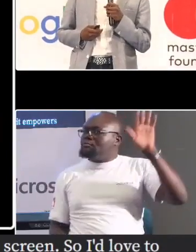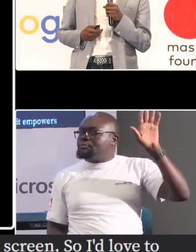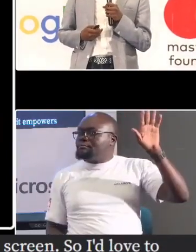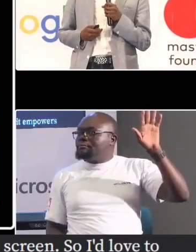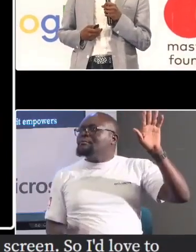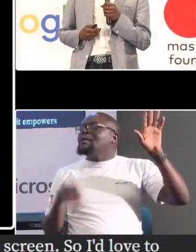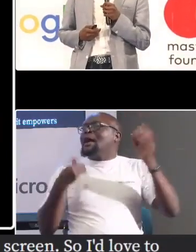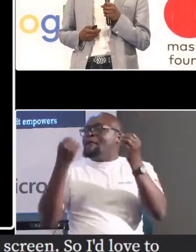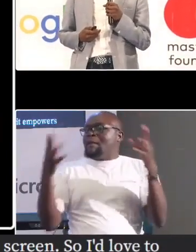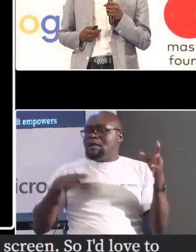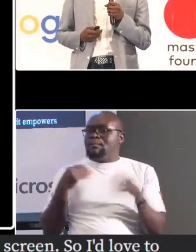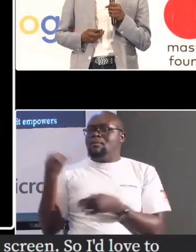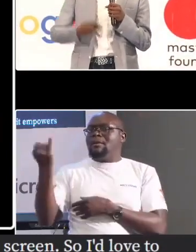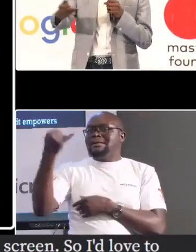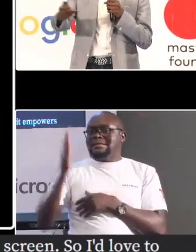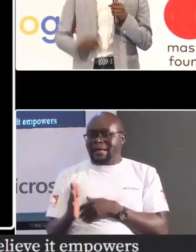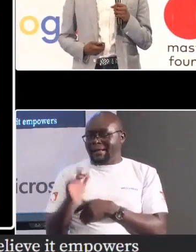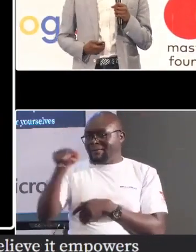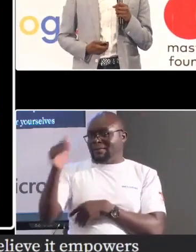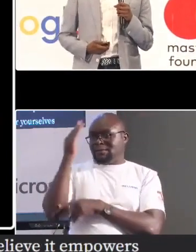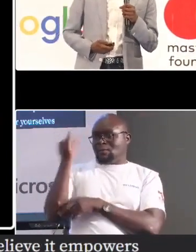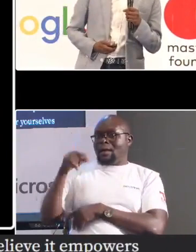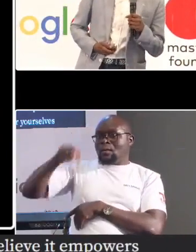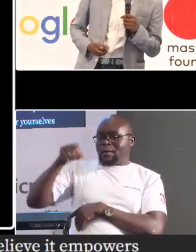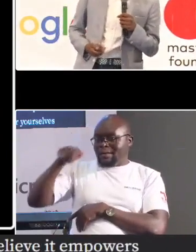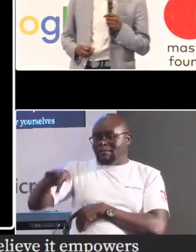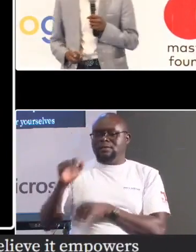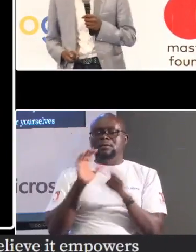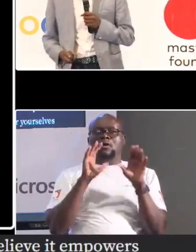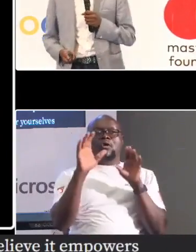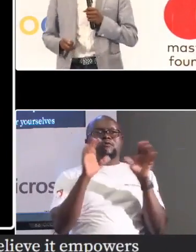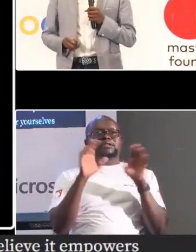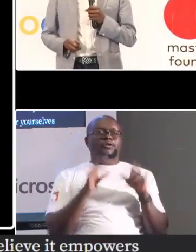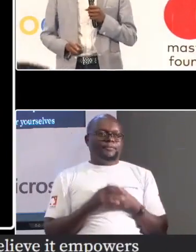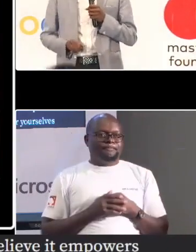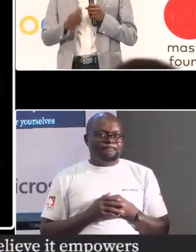So there's a smattering. So this is why we need this conversation.